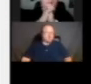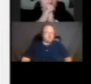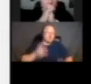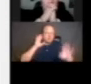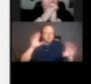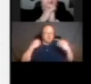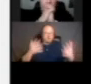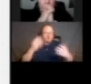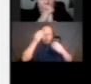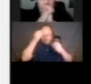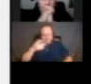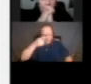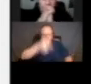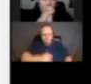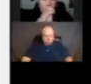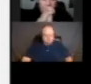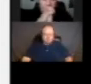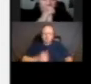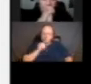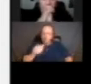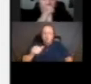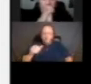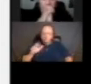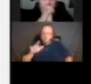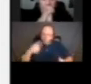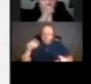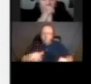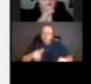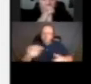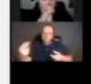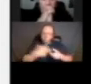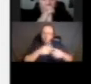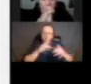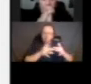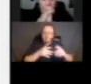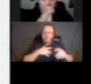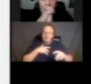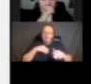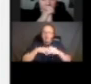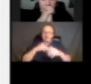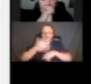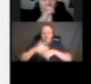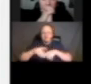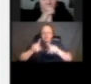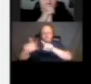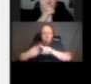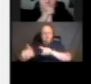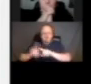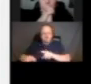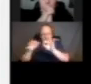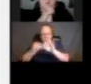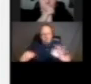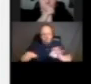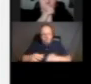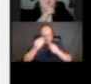information. Not only that, as you join our website, it's available in other languages. So this very information